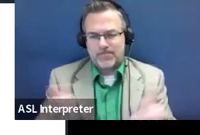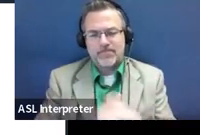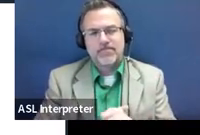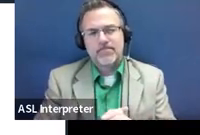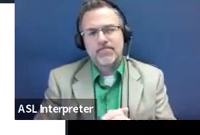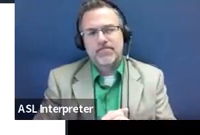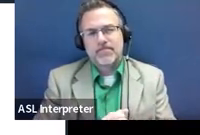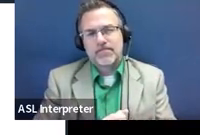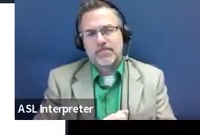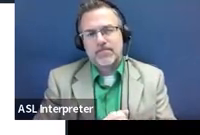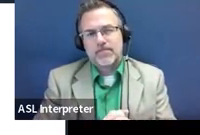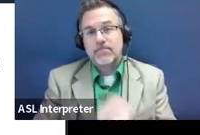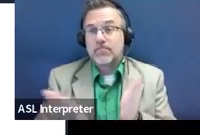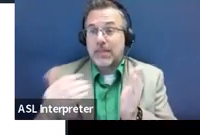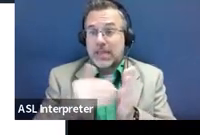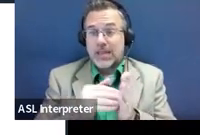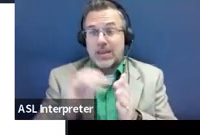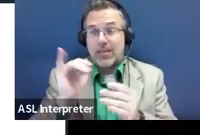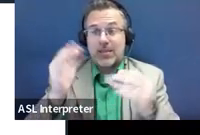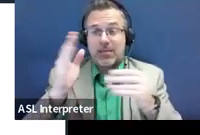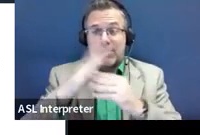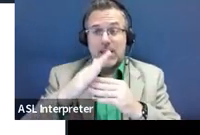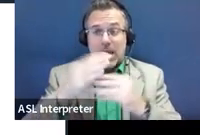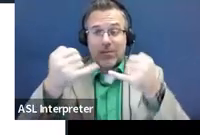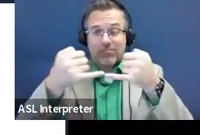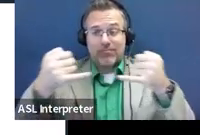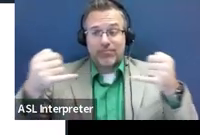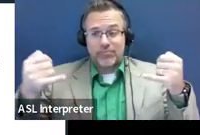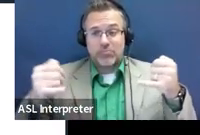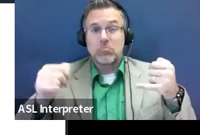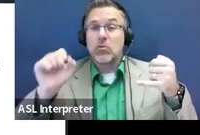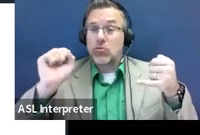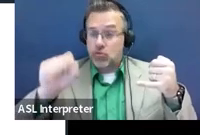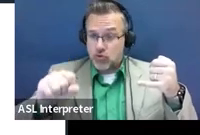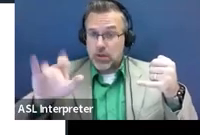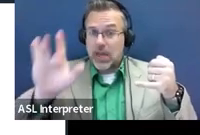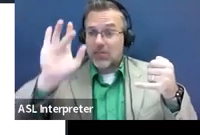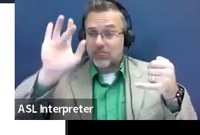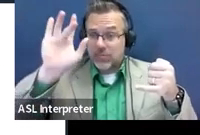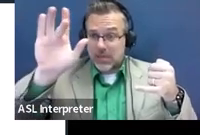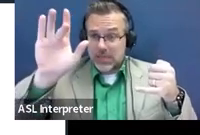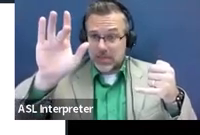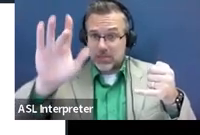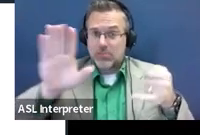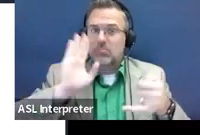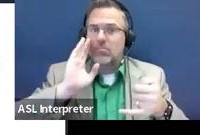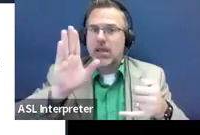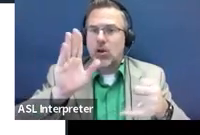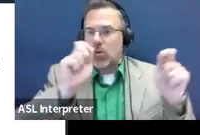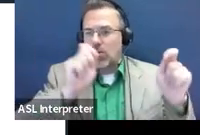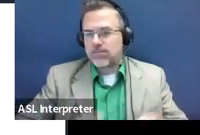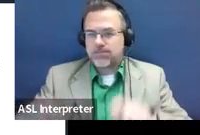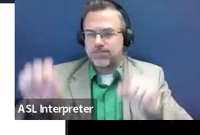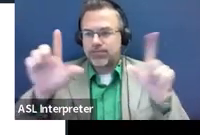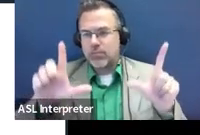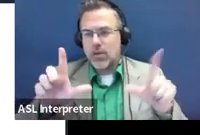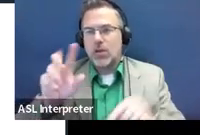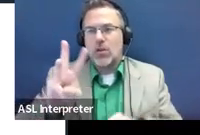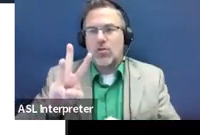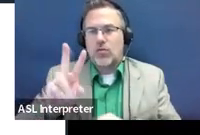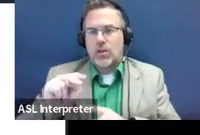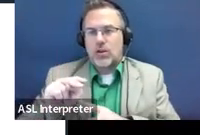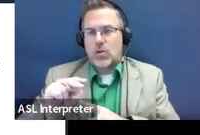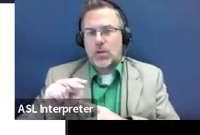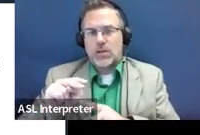this link will work if you have the electronic copy of this, and it will take you to the written notice quick reference checklist, we're calling